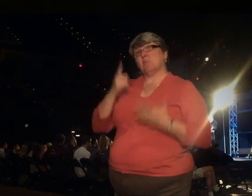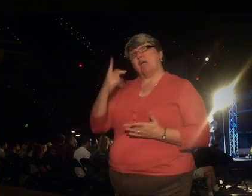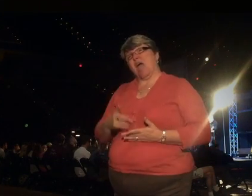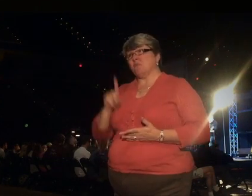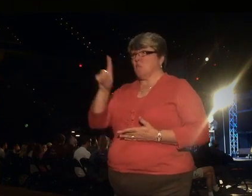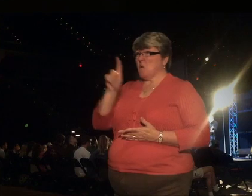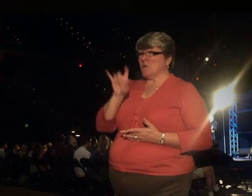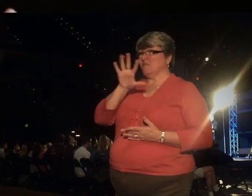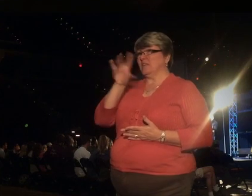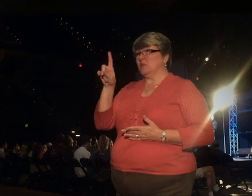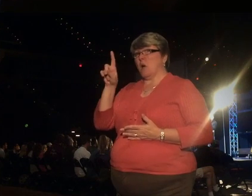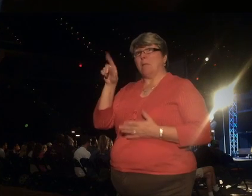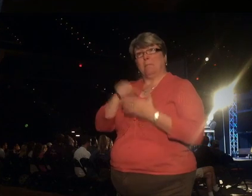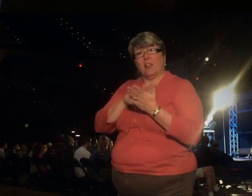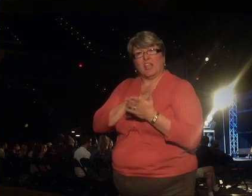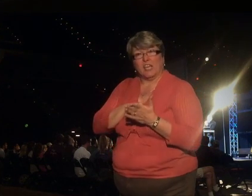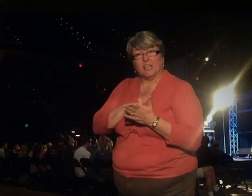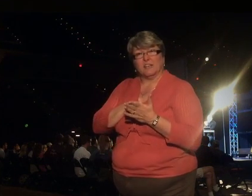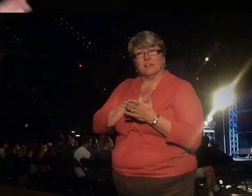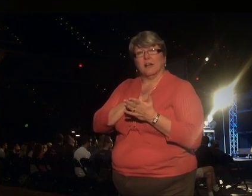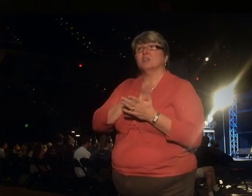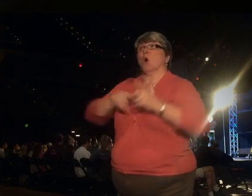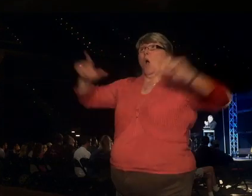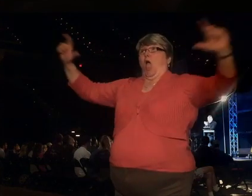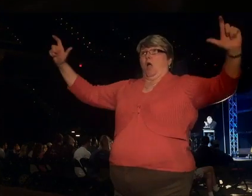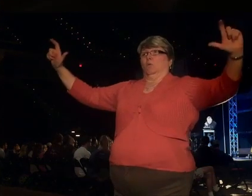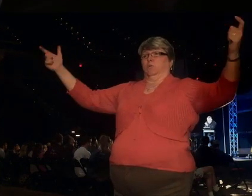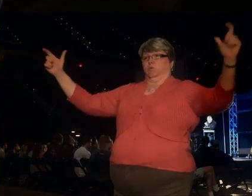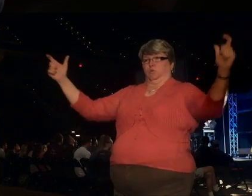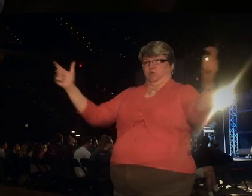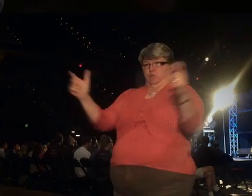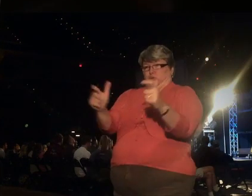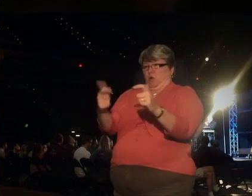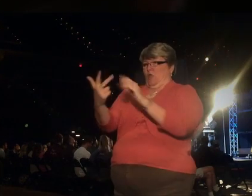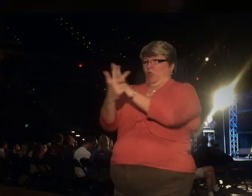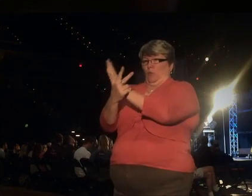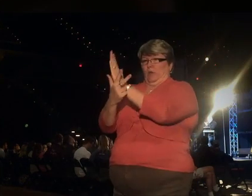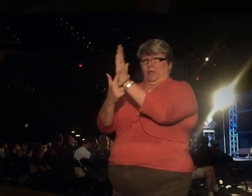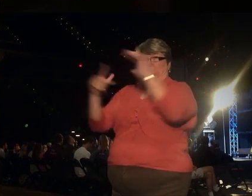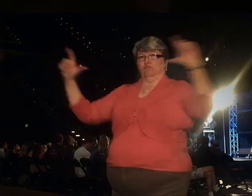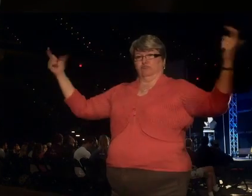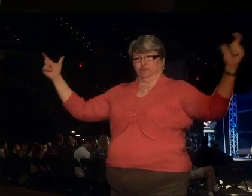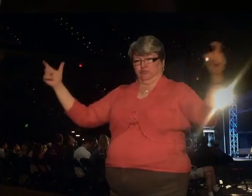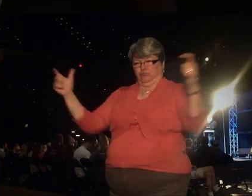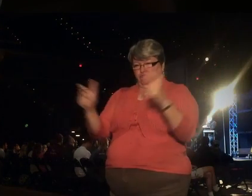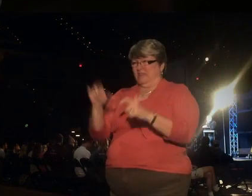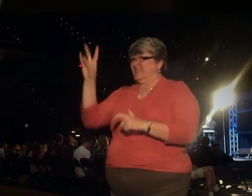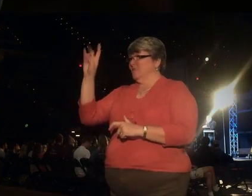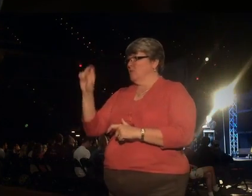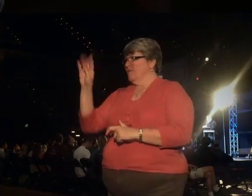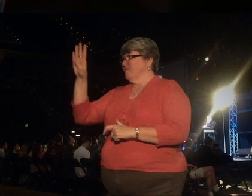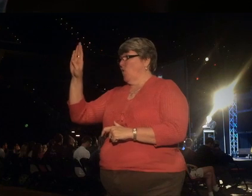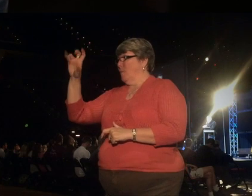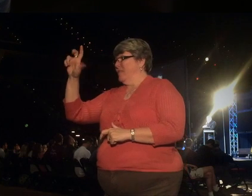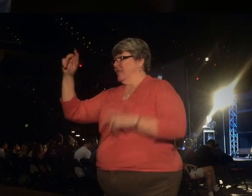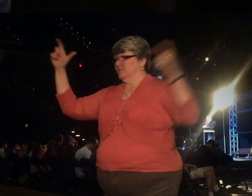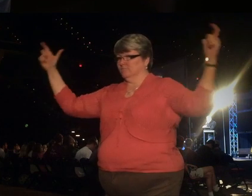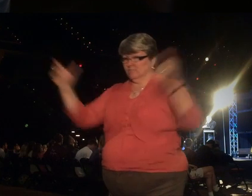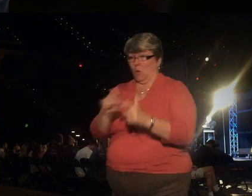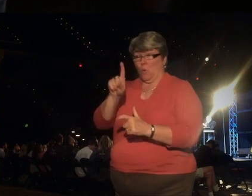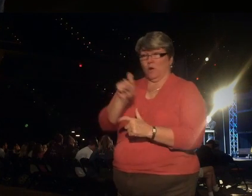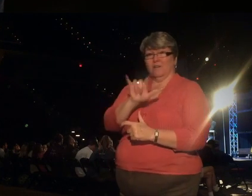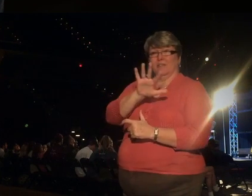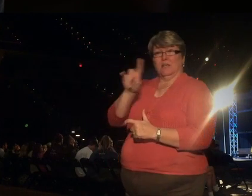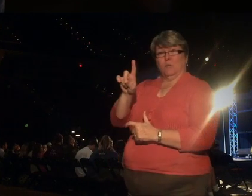Okay, so we just took, in three little categories, 7.4 billion down to 151 million, all right? So we're crushing it,